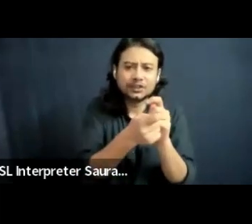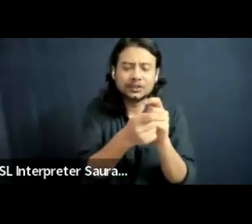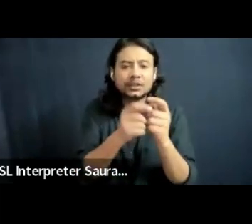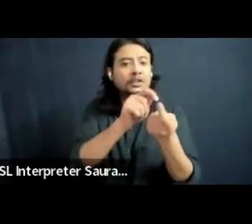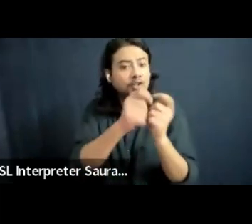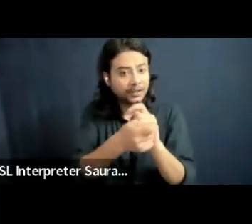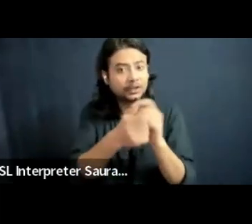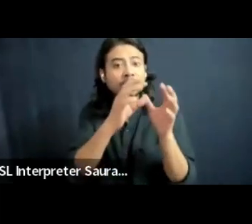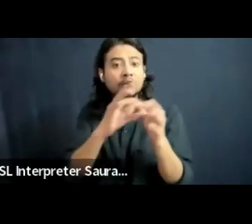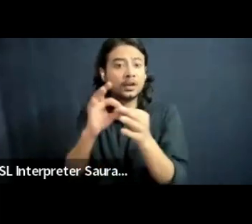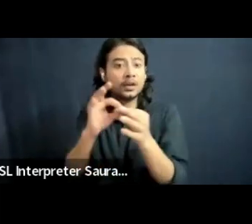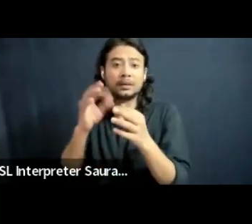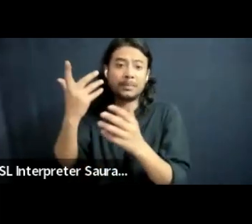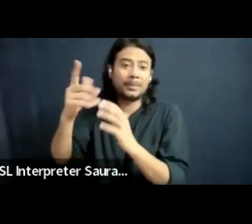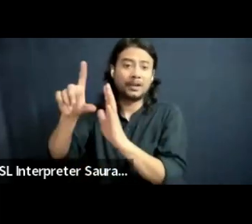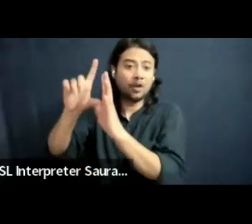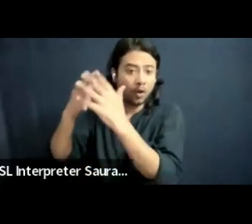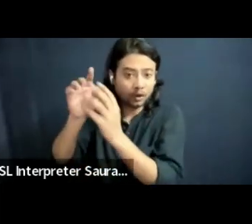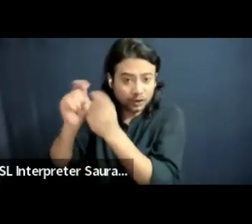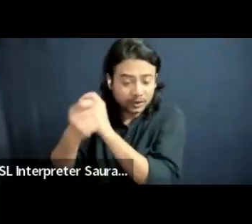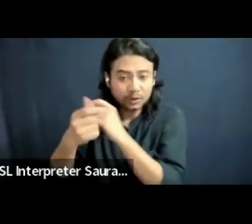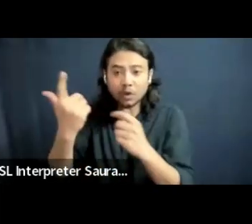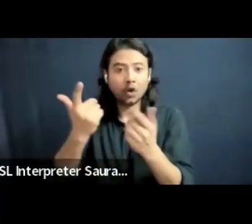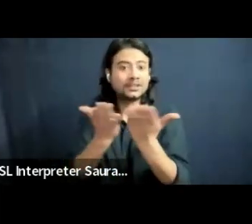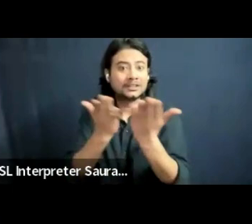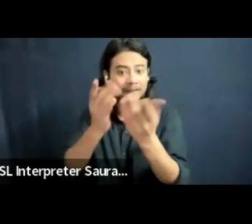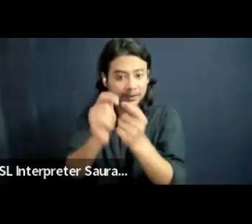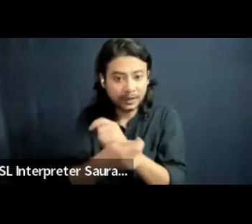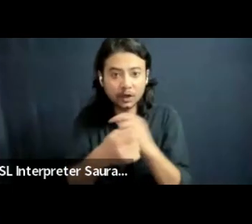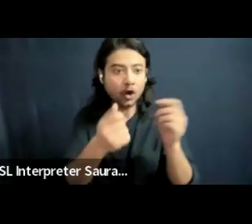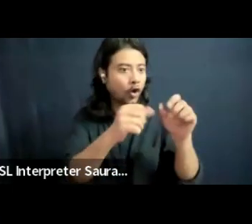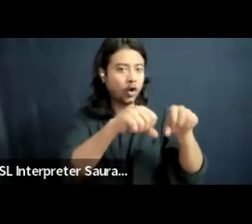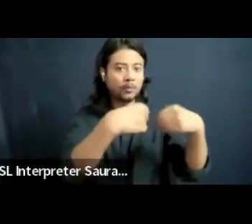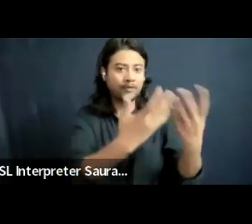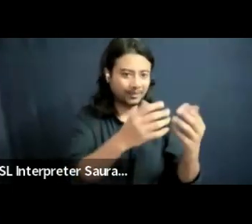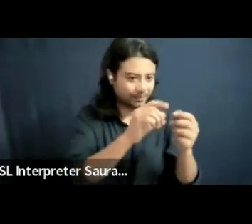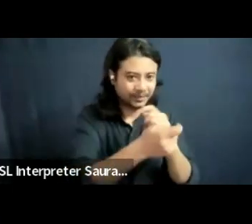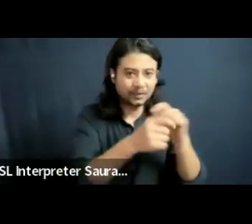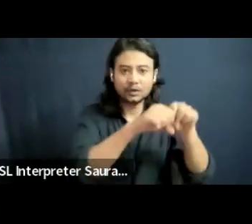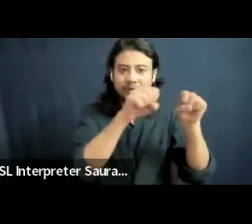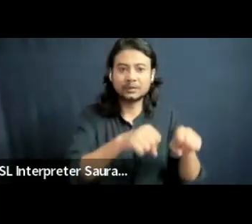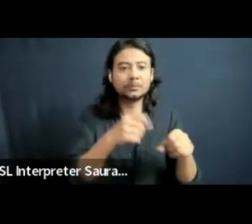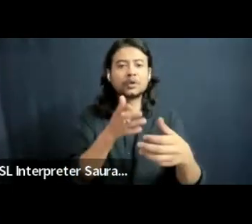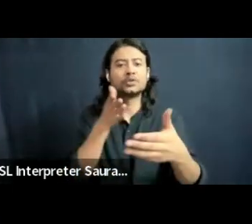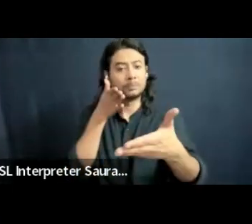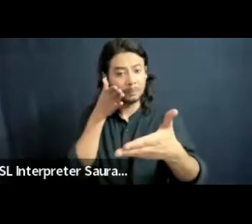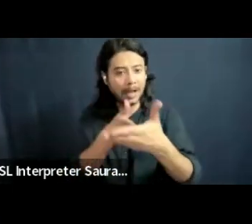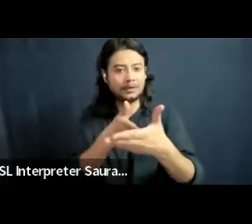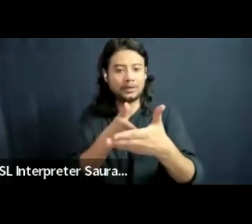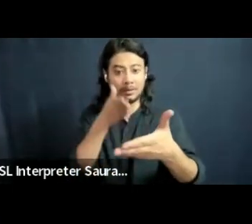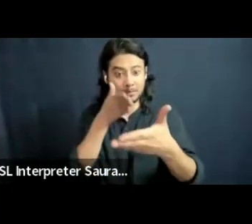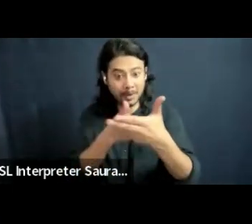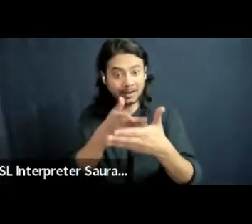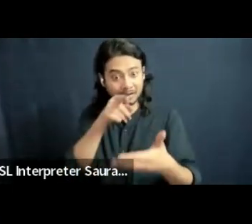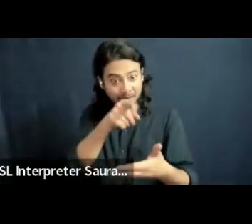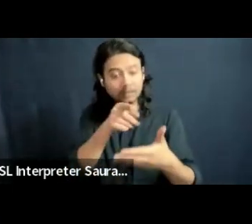policy, in service provision, and to social norms to really overcome barriers with a vision to